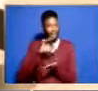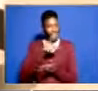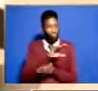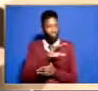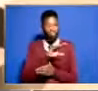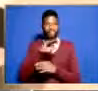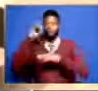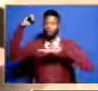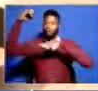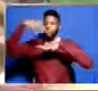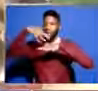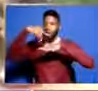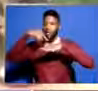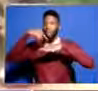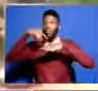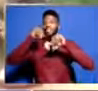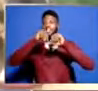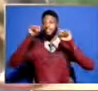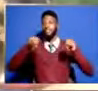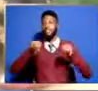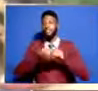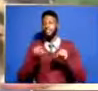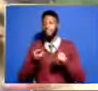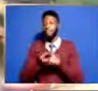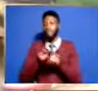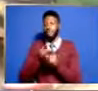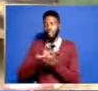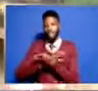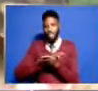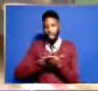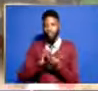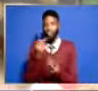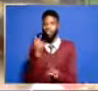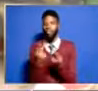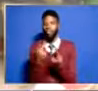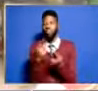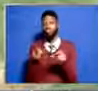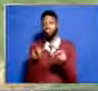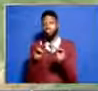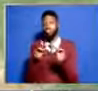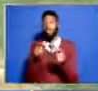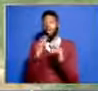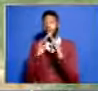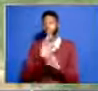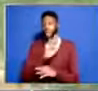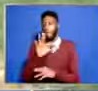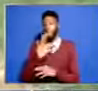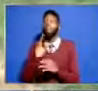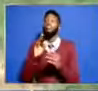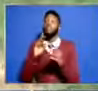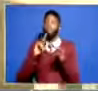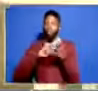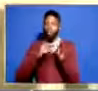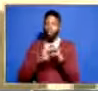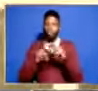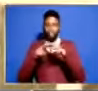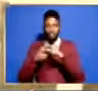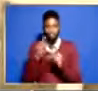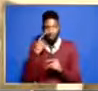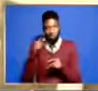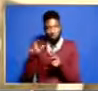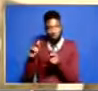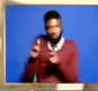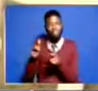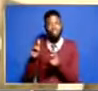standalone solar systems and clean cooking solutions for households. Currently, the project has kicked off testing for cook stoves and clean